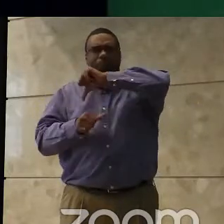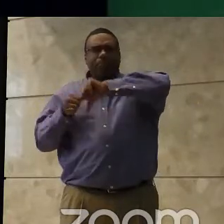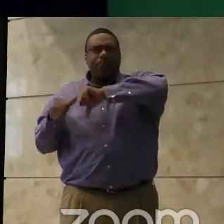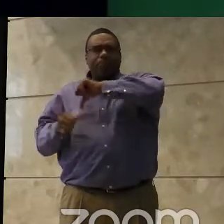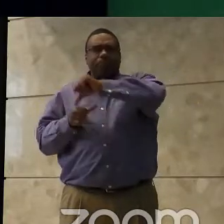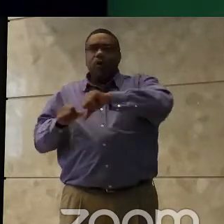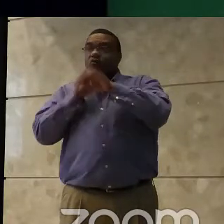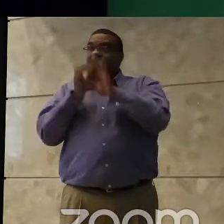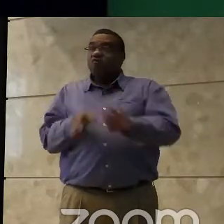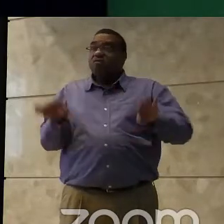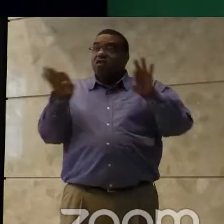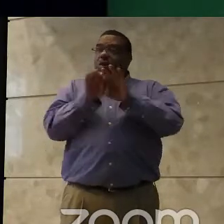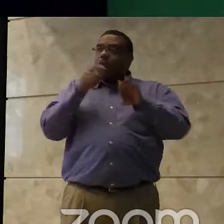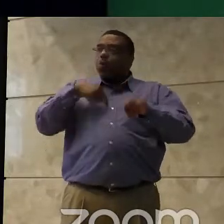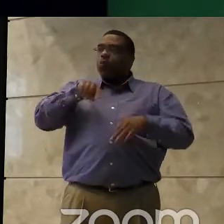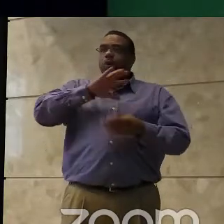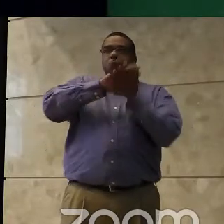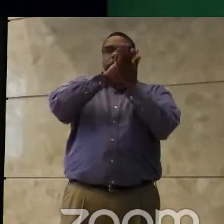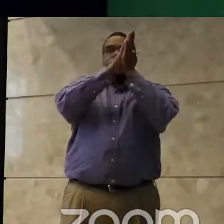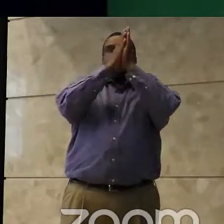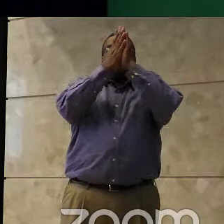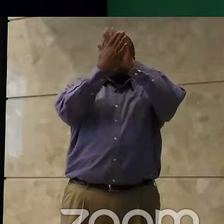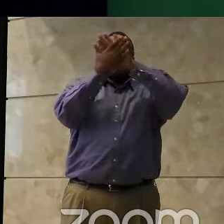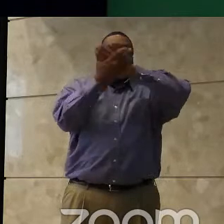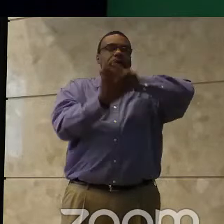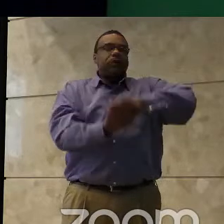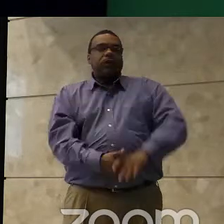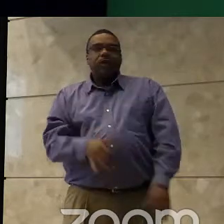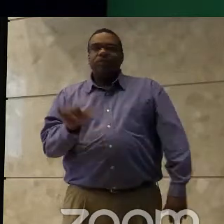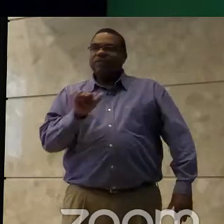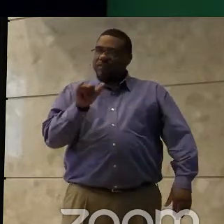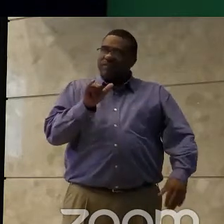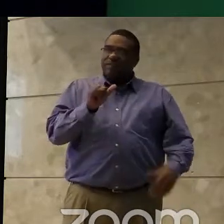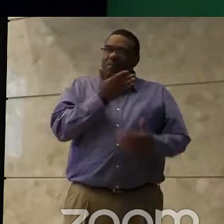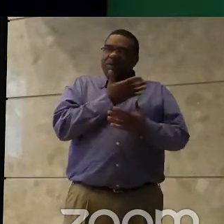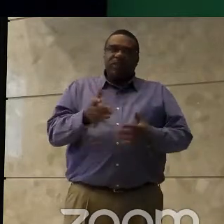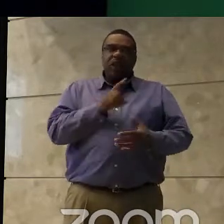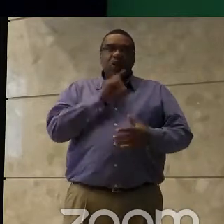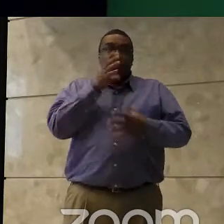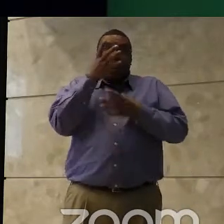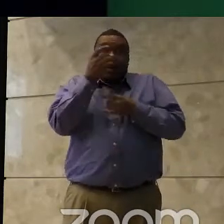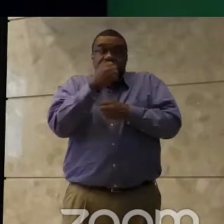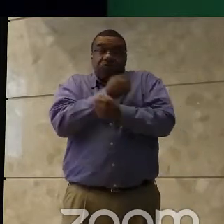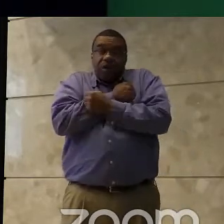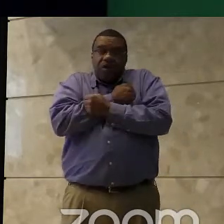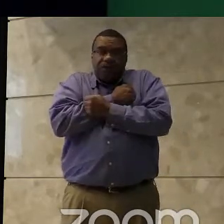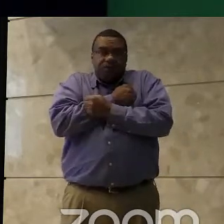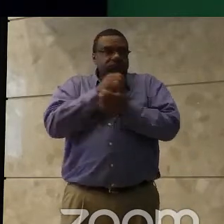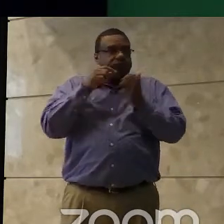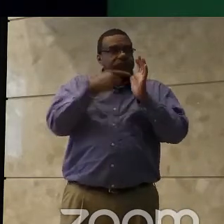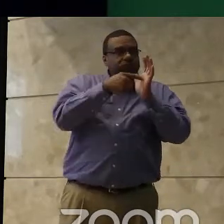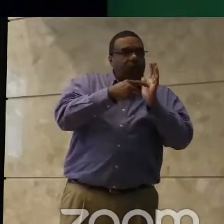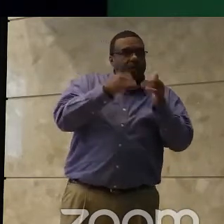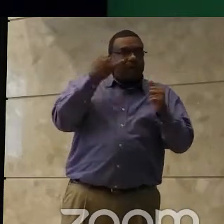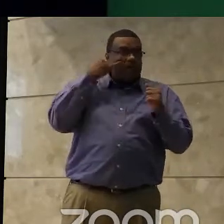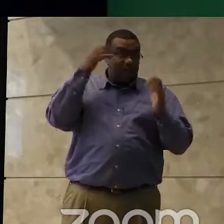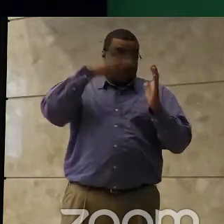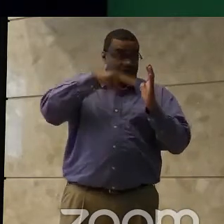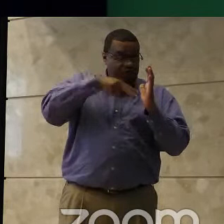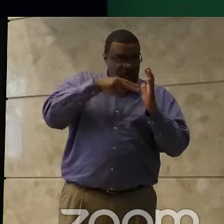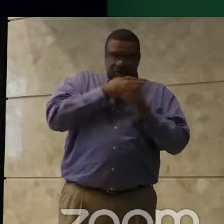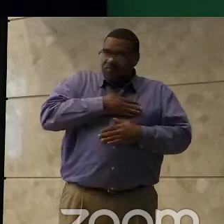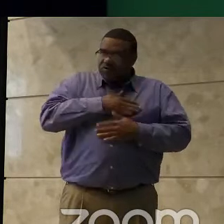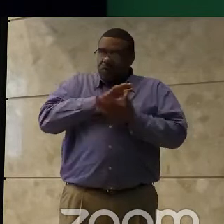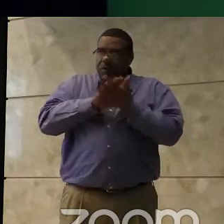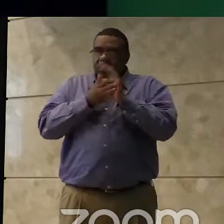so important. We become like the things we love. If we love to read, we enjoy reading, we become